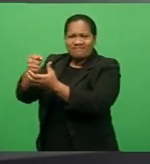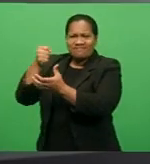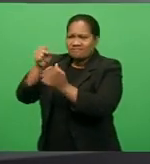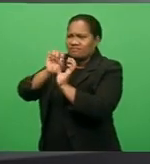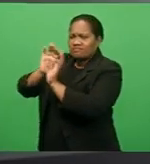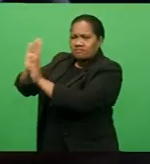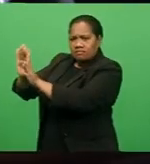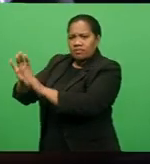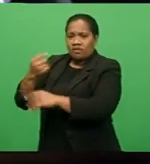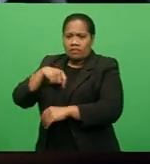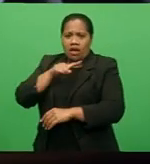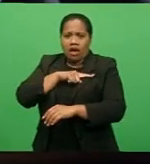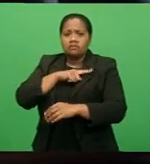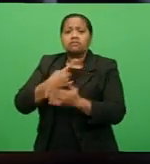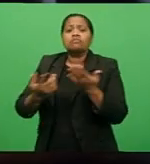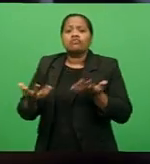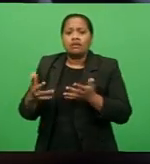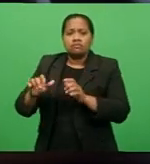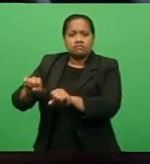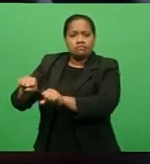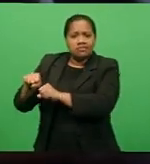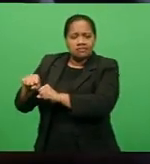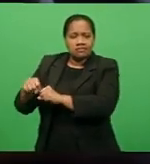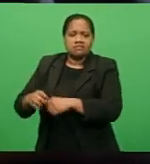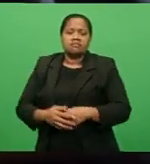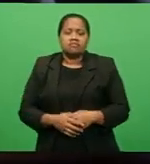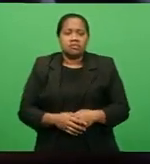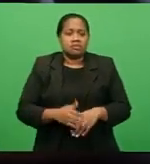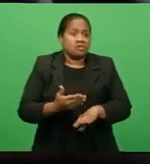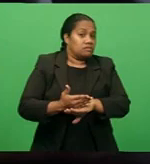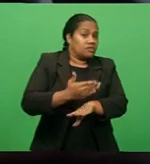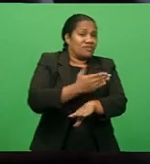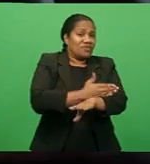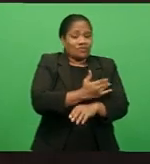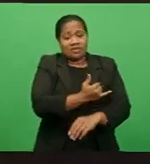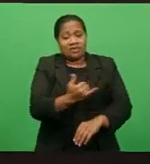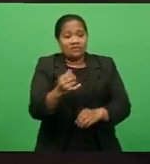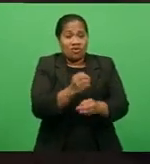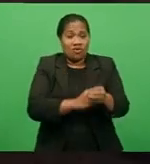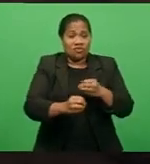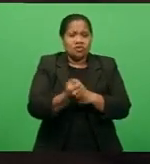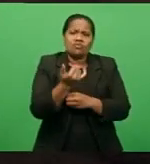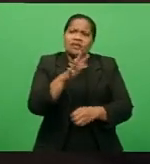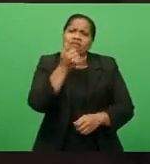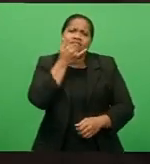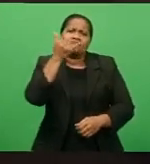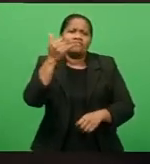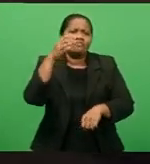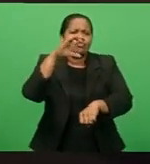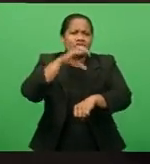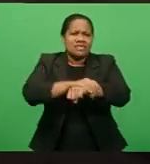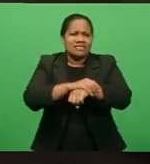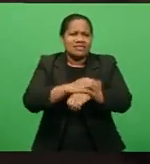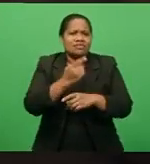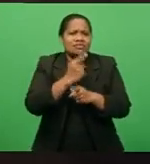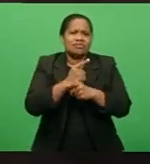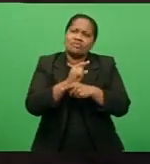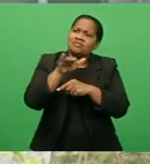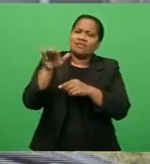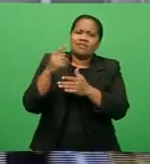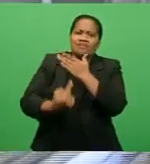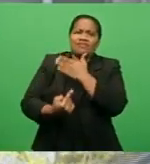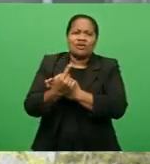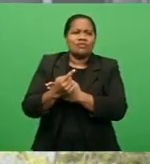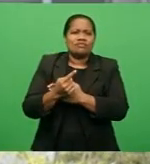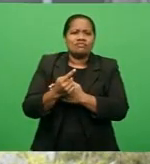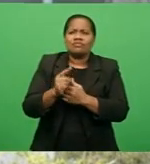the cell. Before leaving their office, the 4 had already called the police command center, informing them of their situation since their